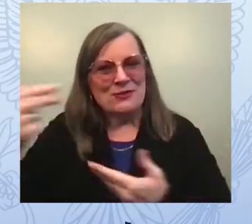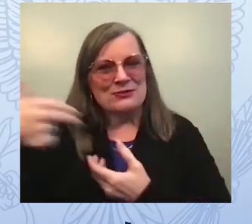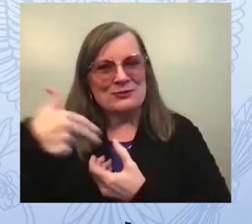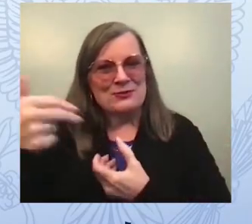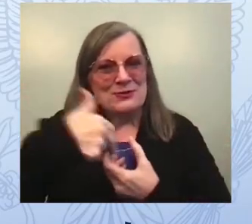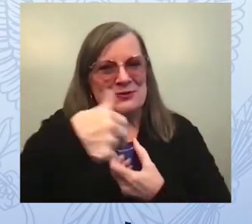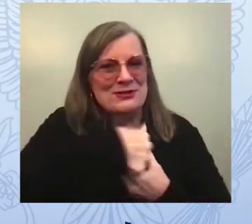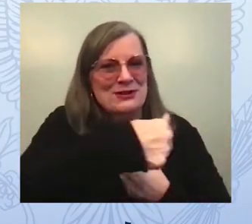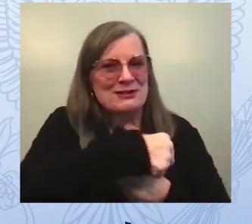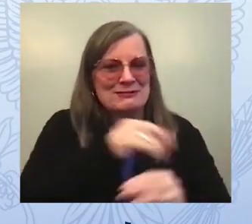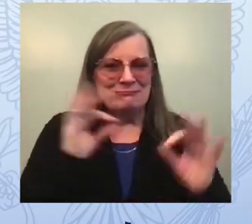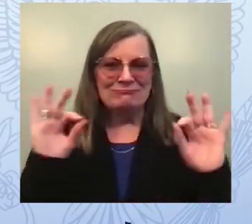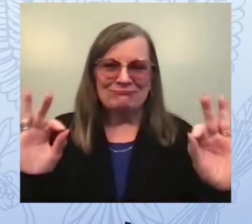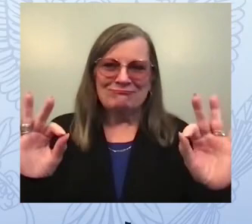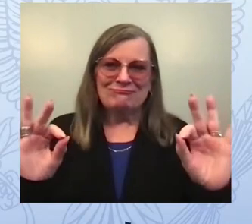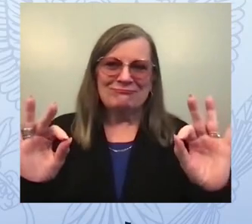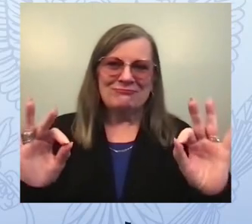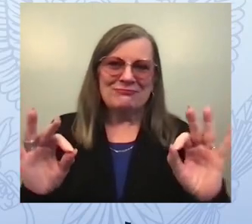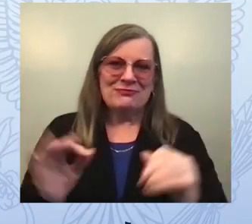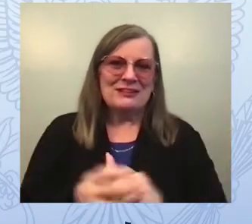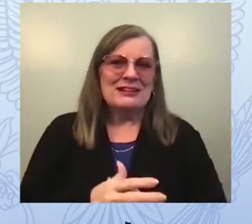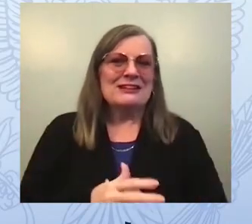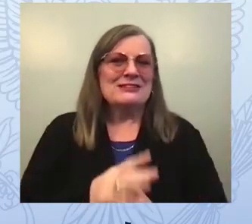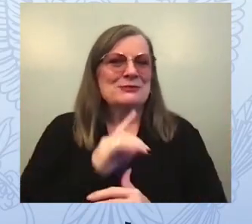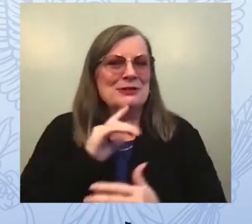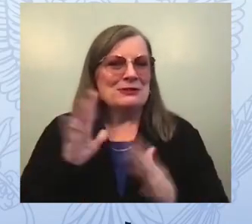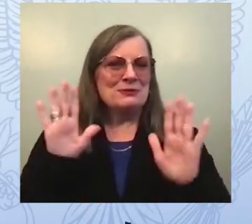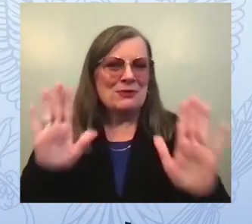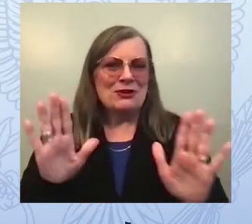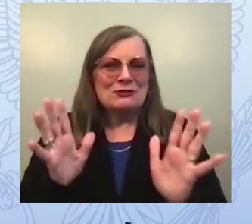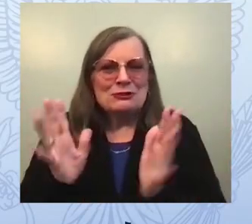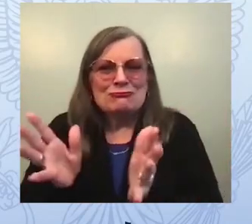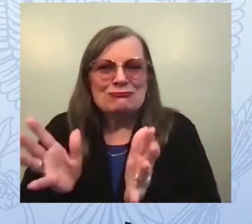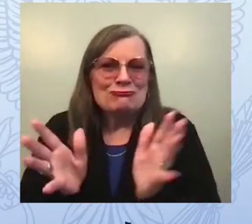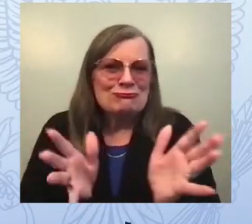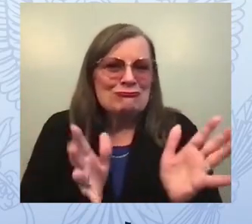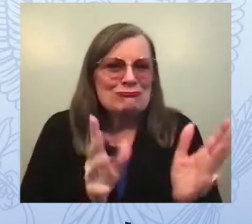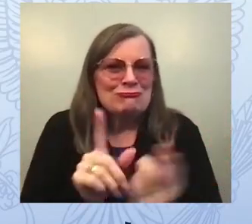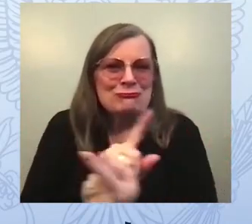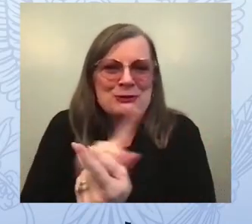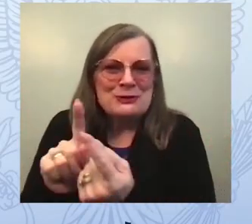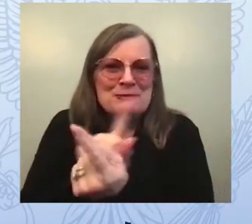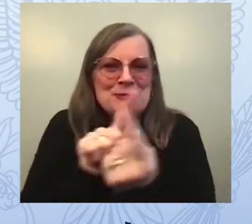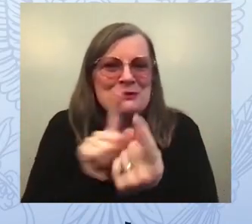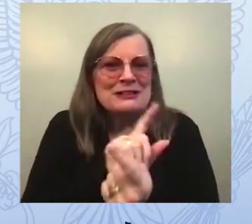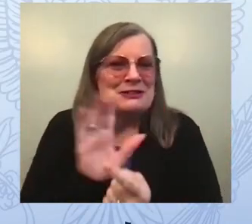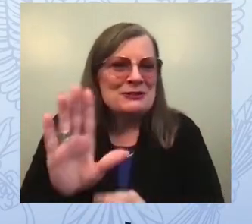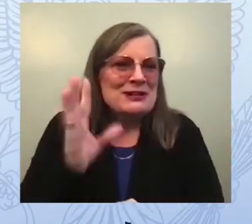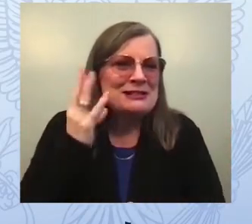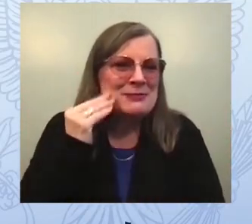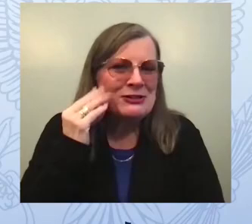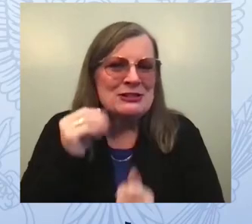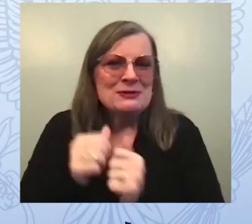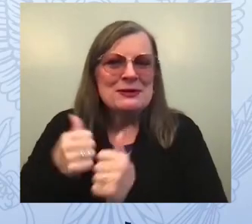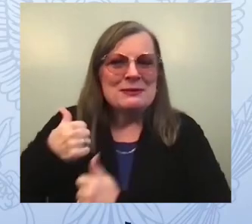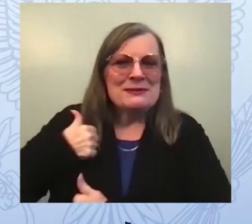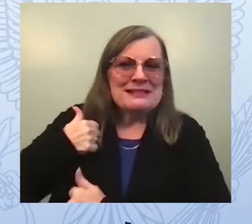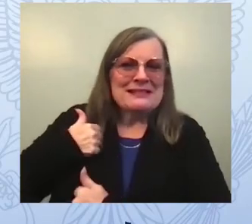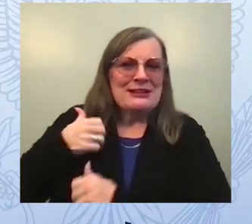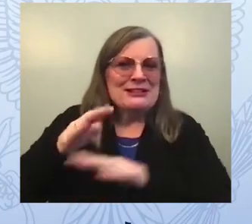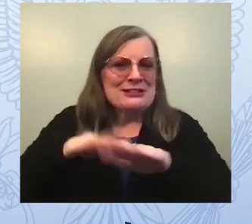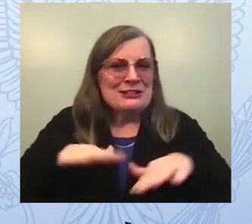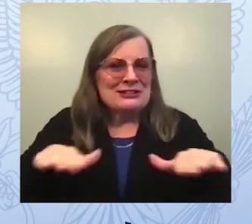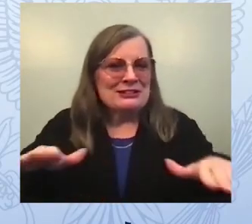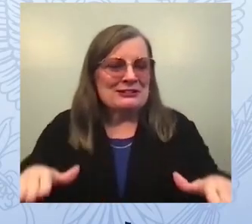to some of you earlier and hearing about your experiences as military kids. Today is a very special day at the